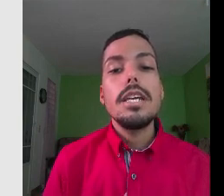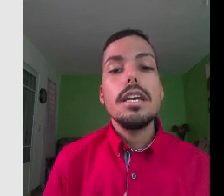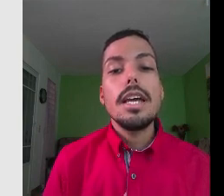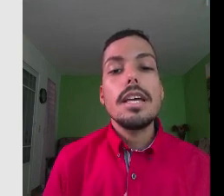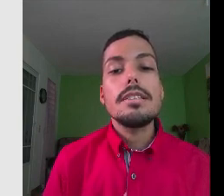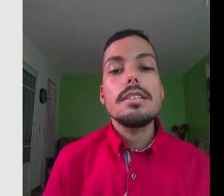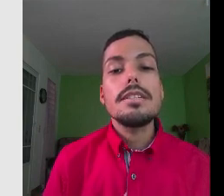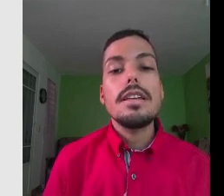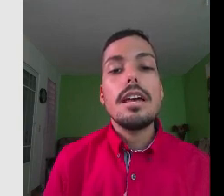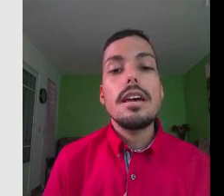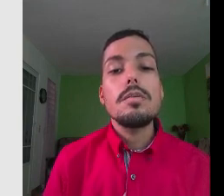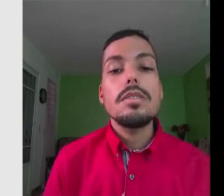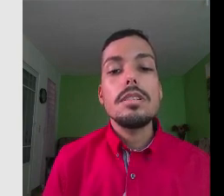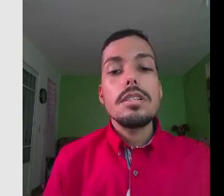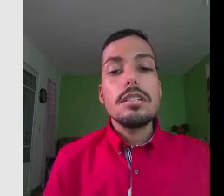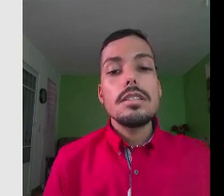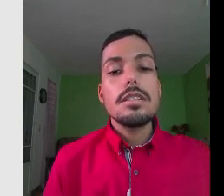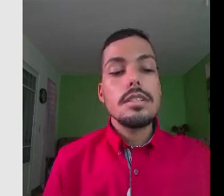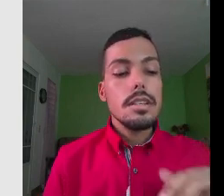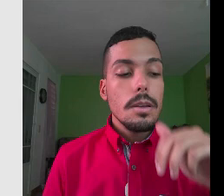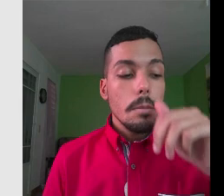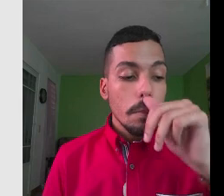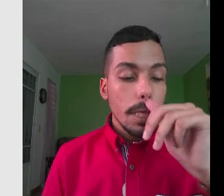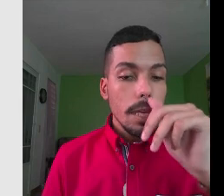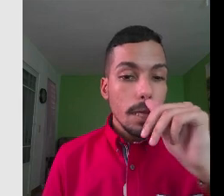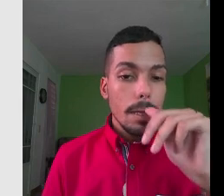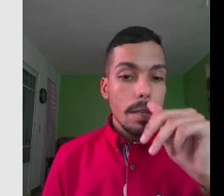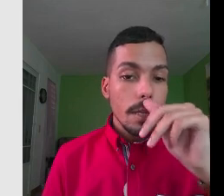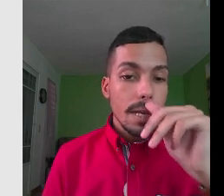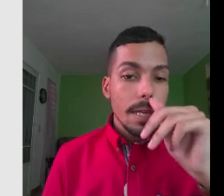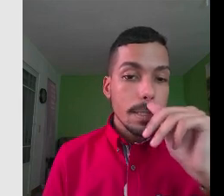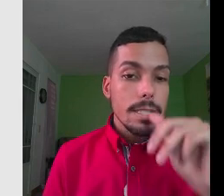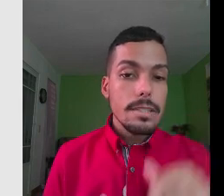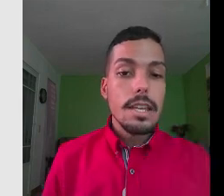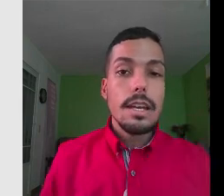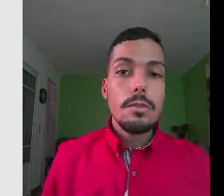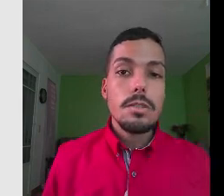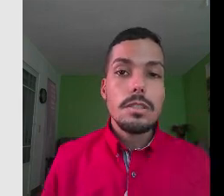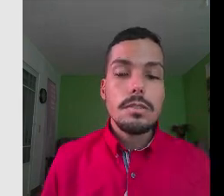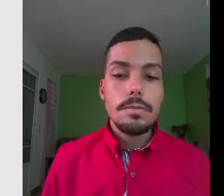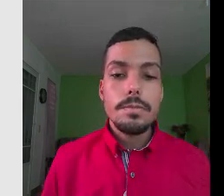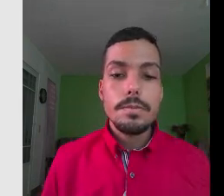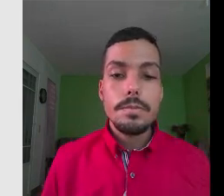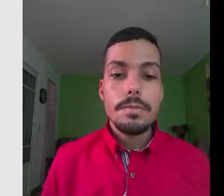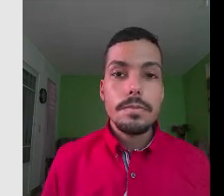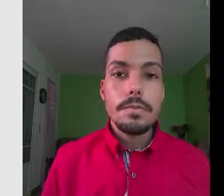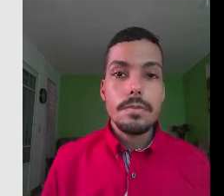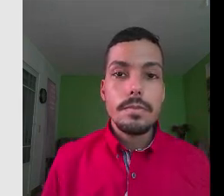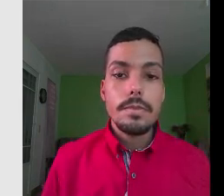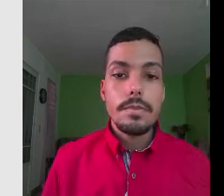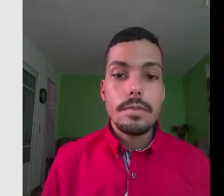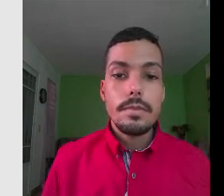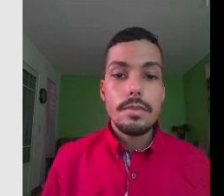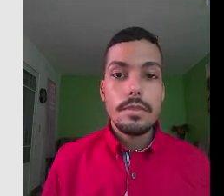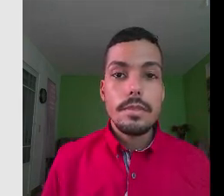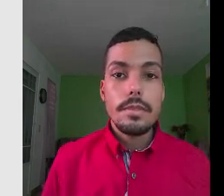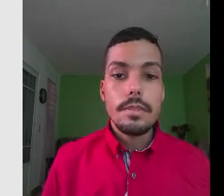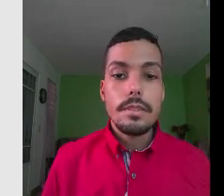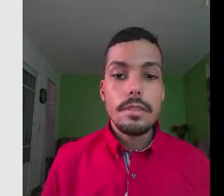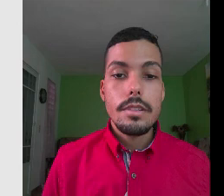B has the sound X, B, it has the sound.